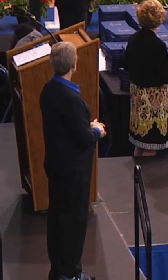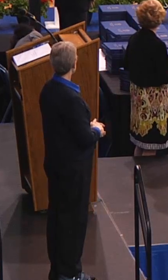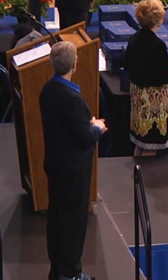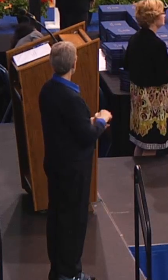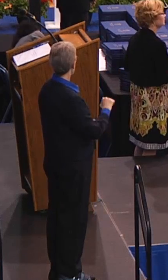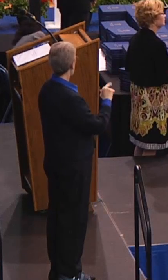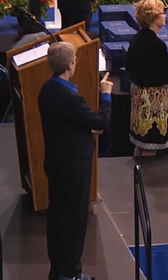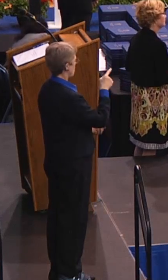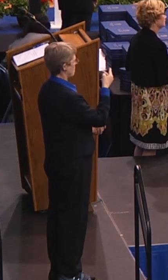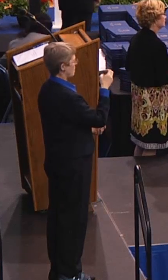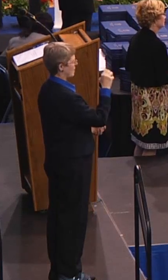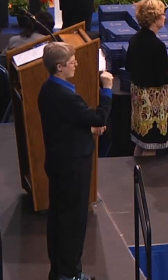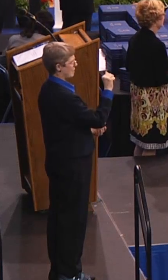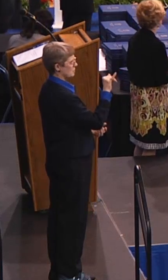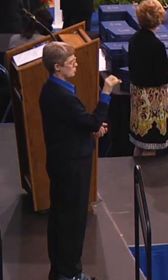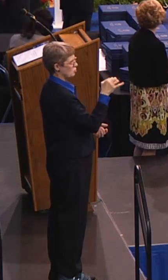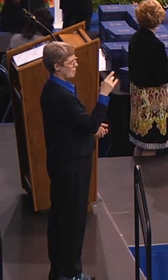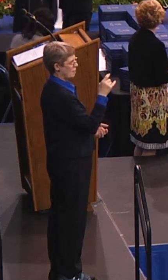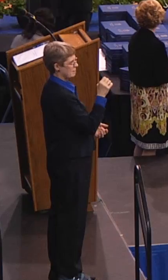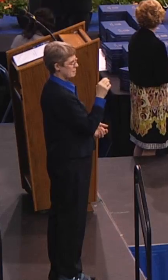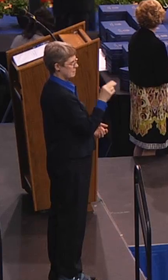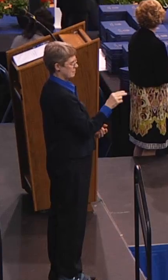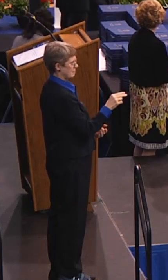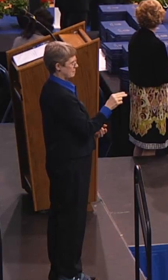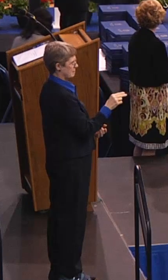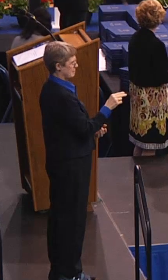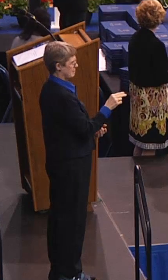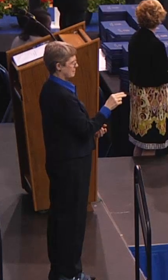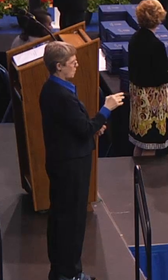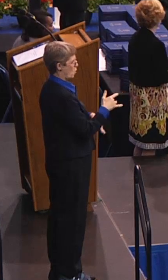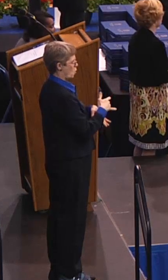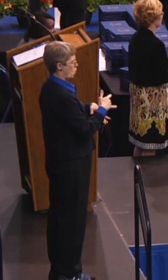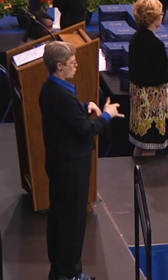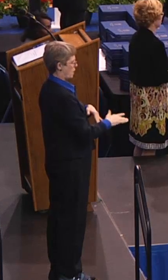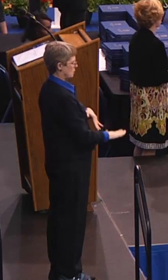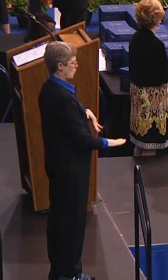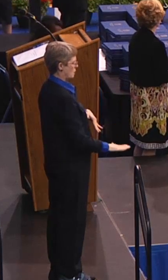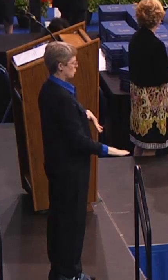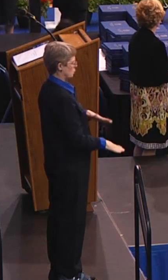Althea Jackson, early childhood development.